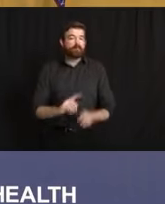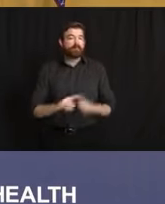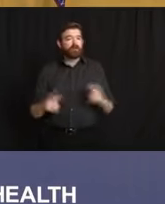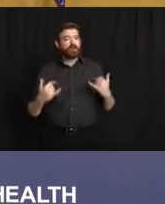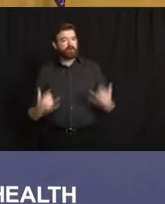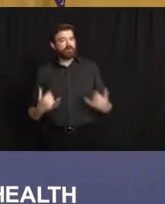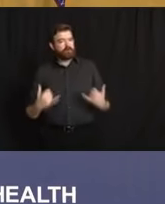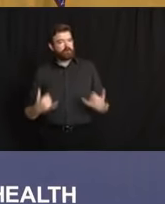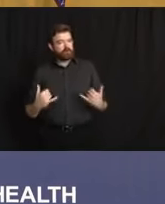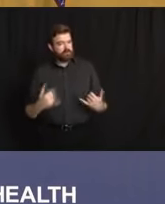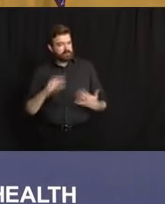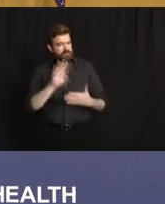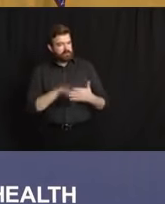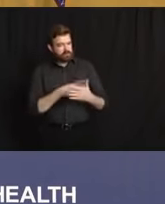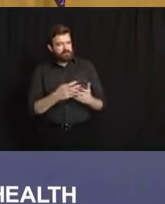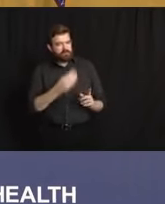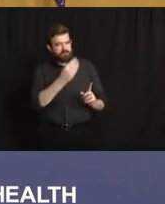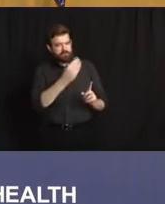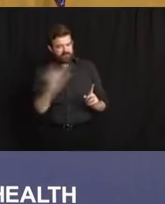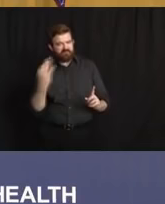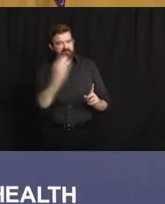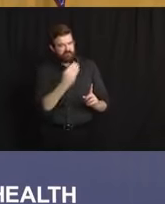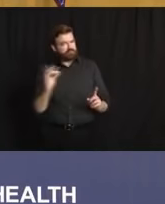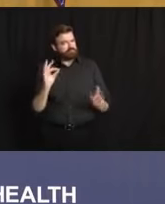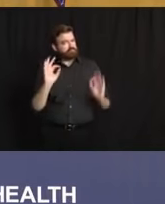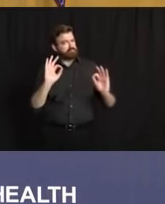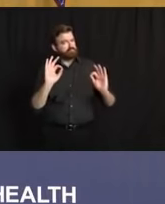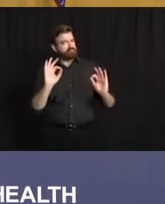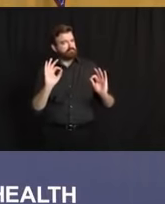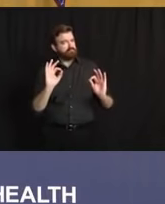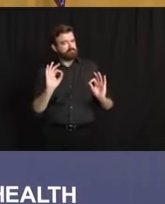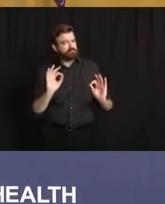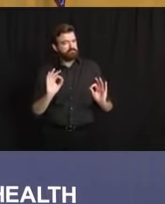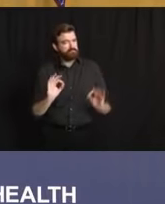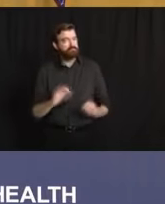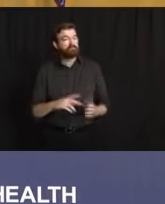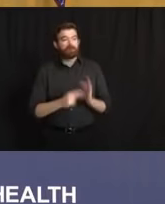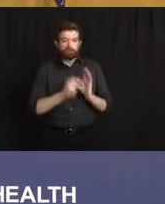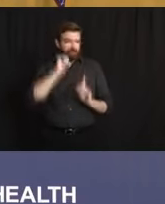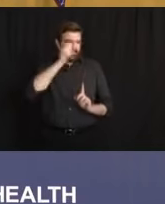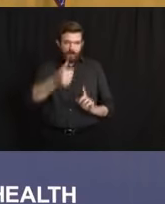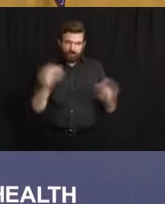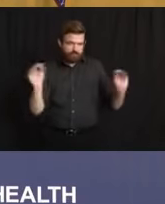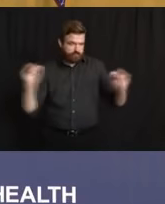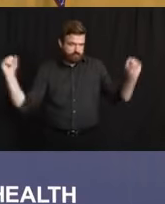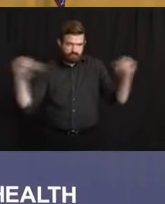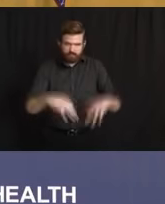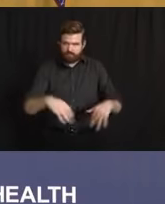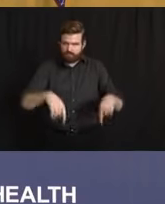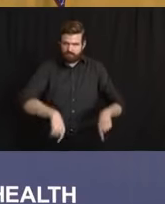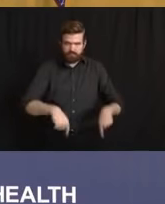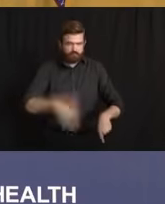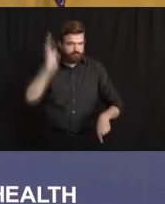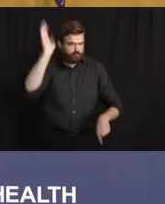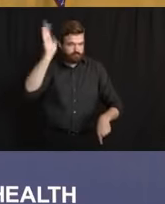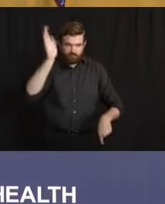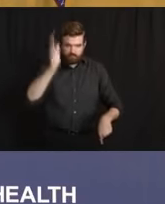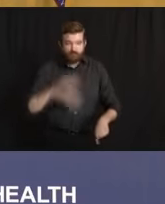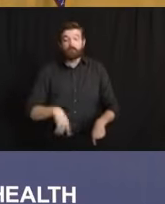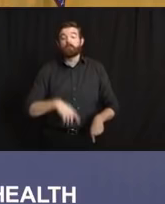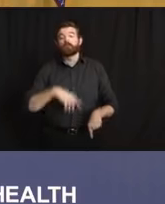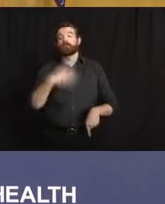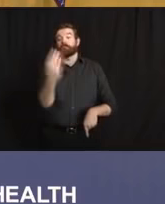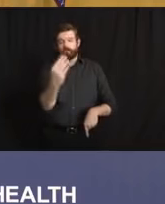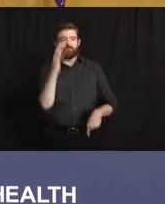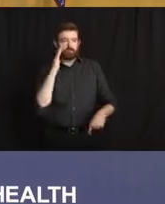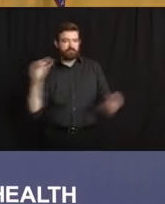that we have, which is another way of saying there won't be a briefing tomorrow or Sunday, but we'll be back at it again on Monday. But it's something we review, and we want to